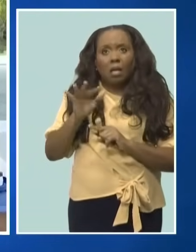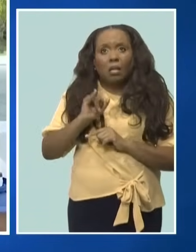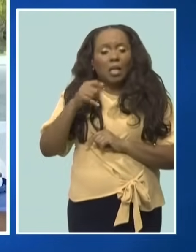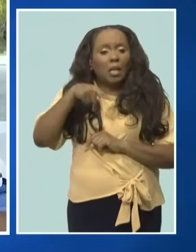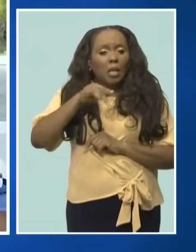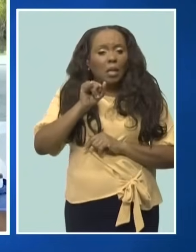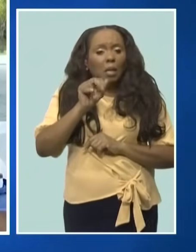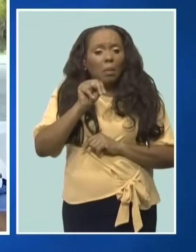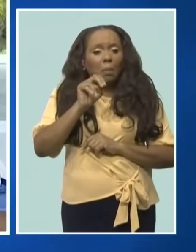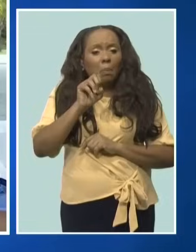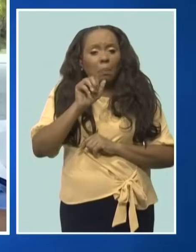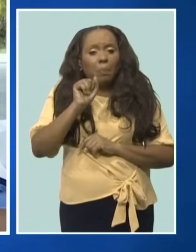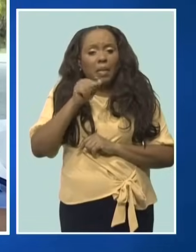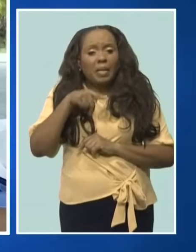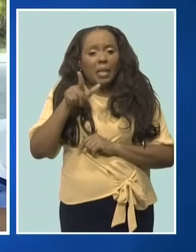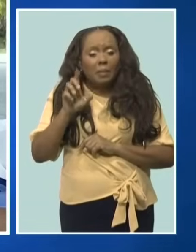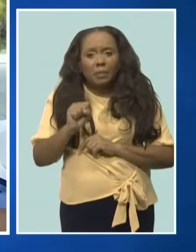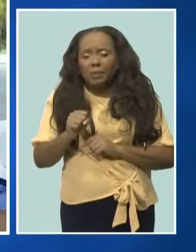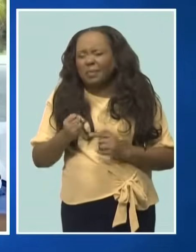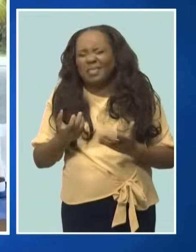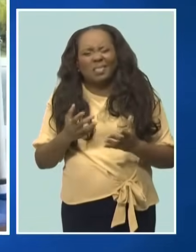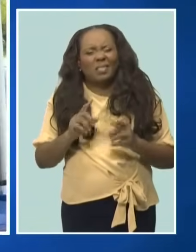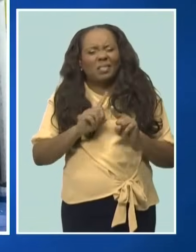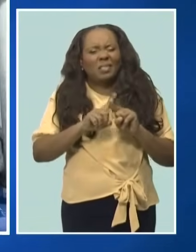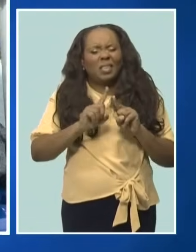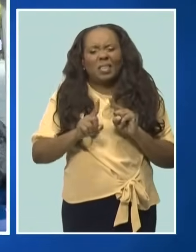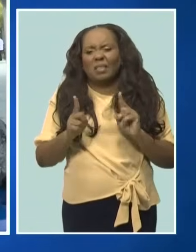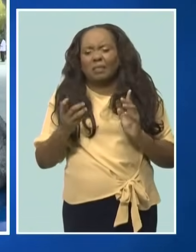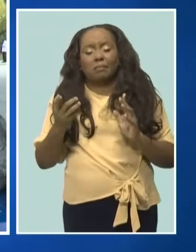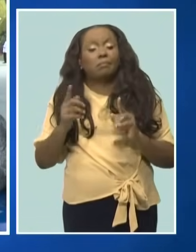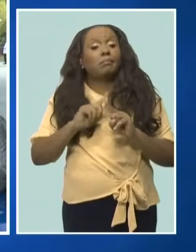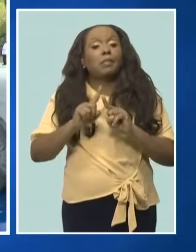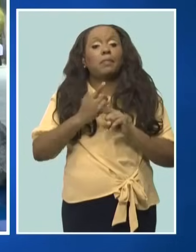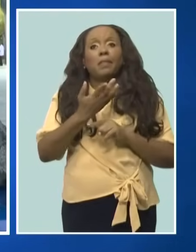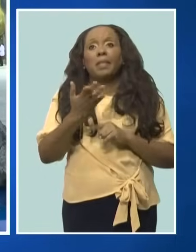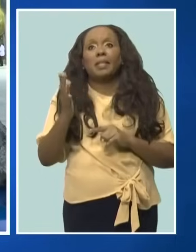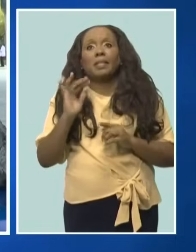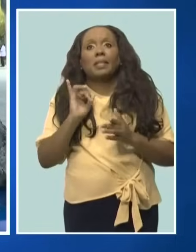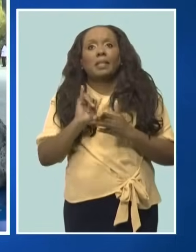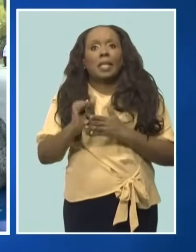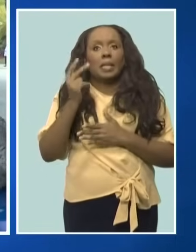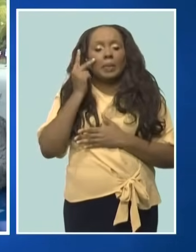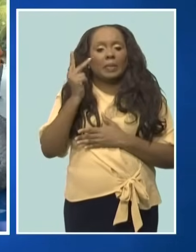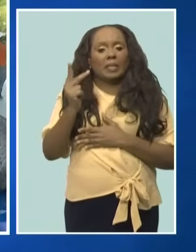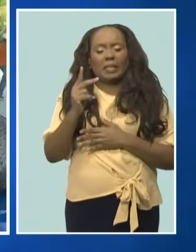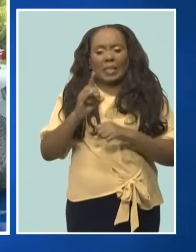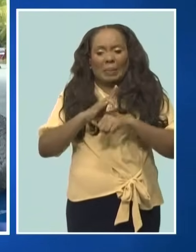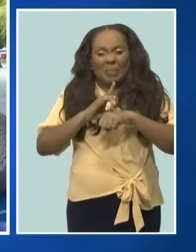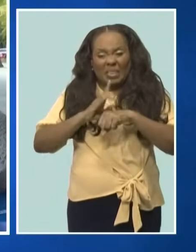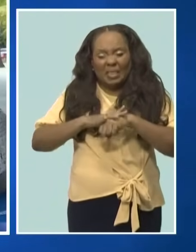pineapples and create the perfect breeding ground for mosquitoes. We might come and treat the area, but then a couple days also